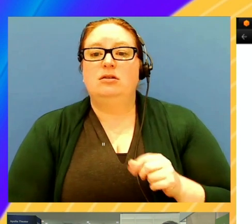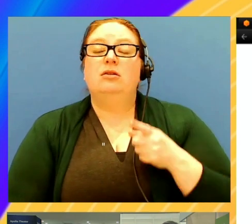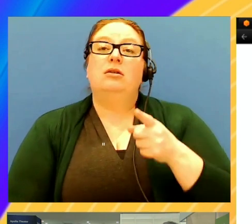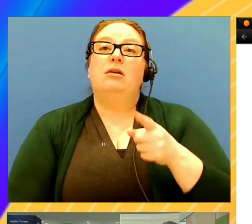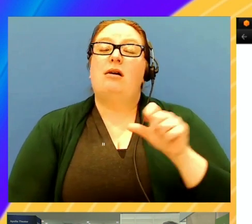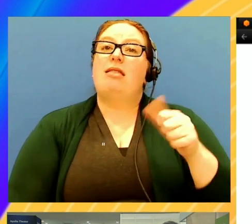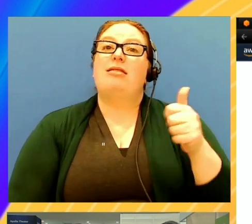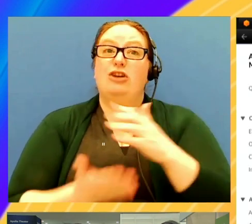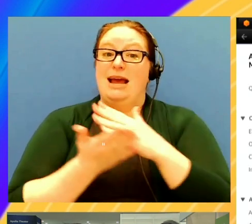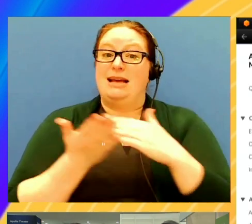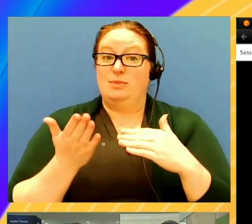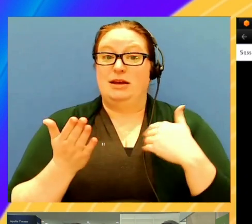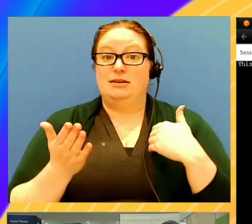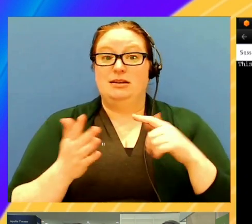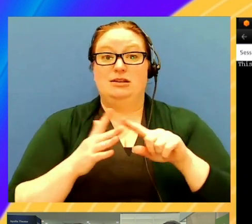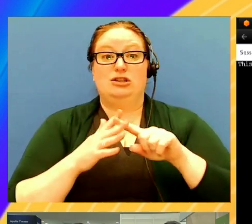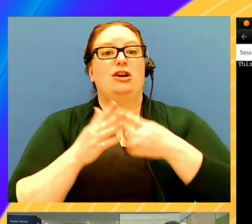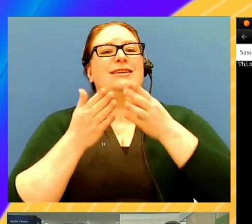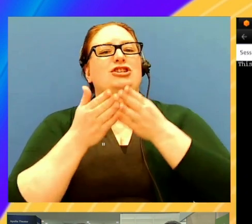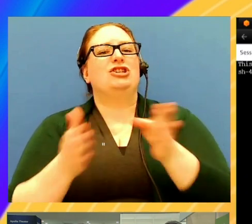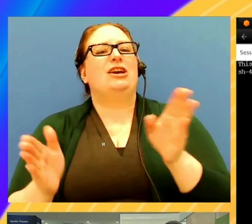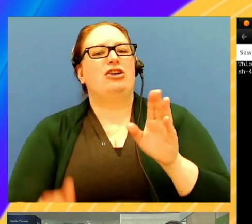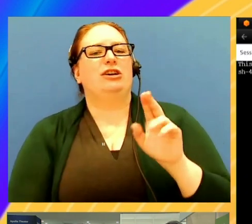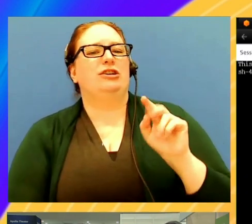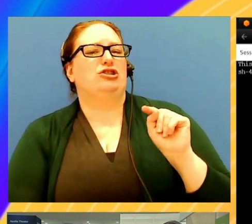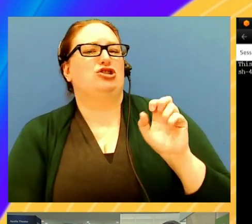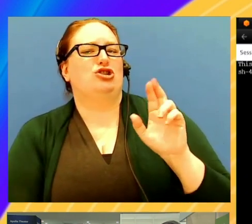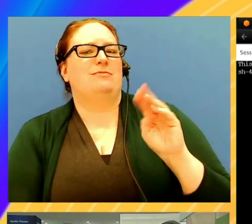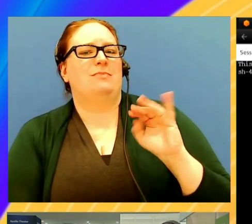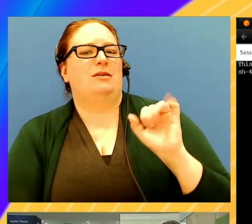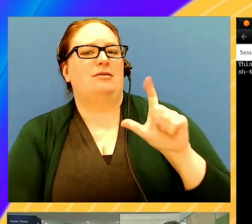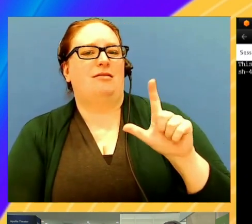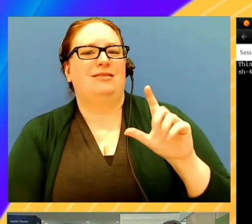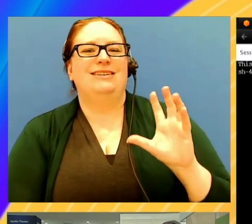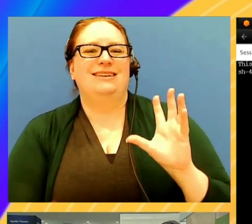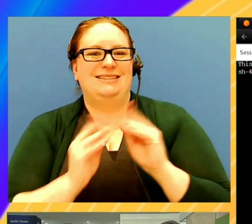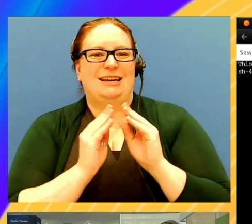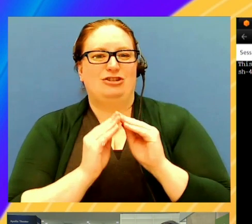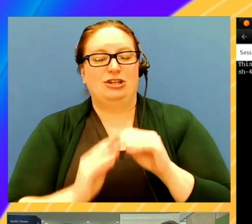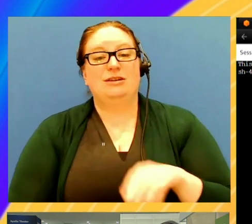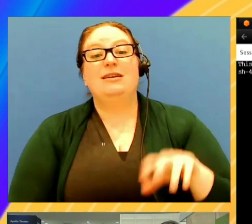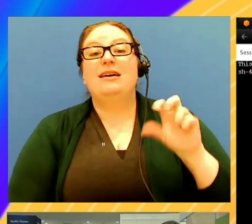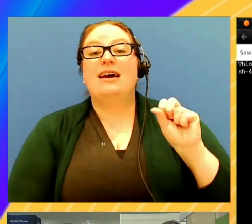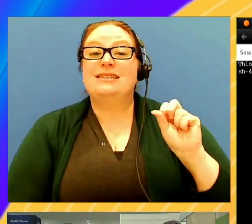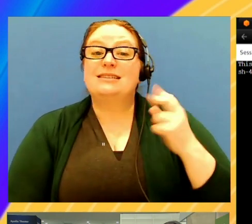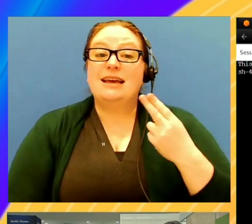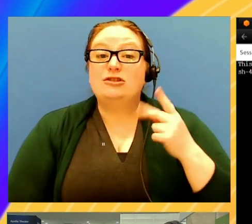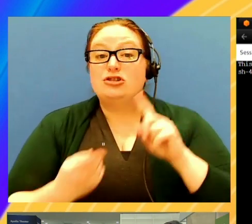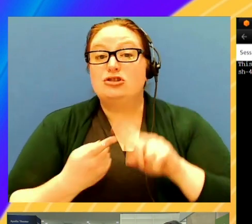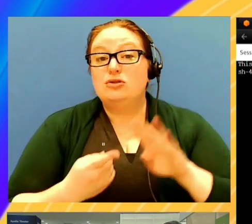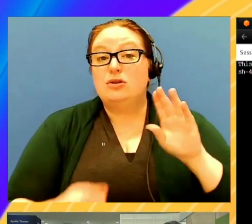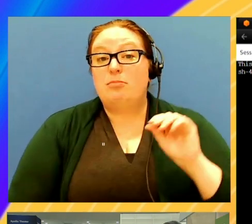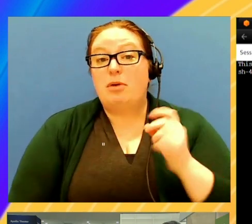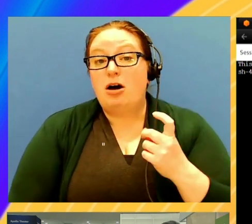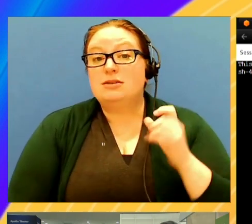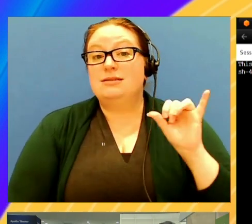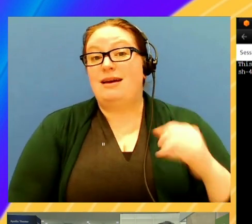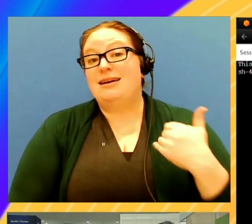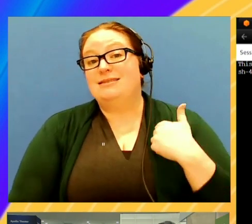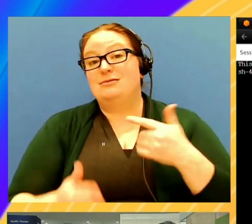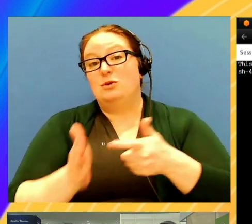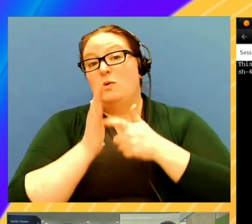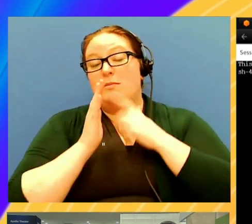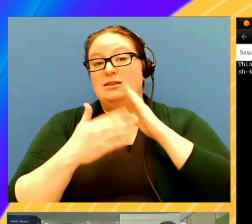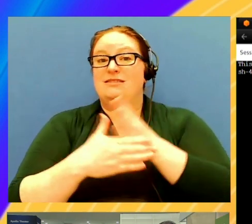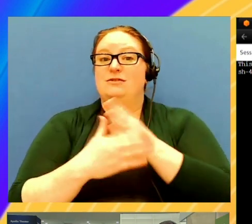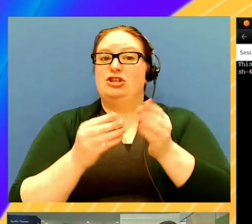just starting up a generic terminal session. So when we're talking about Linux instances, SSHing to the box, that has the requirements of sharing out